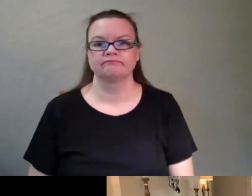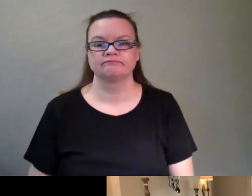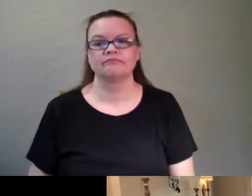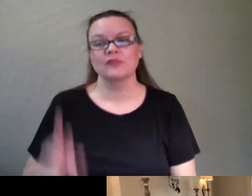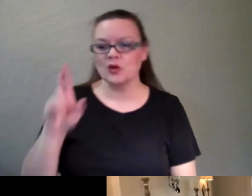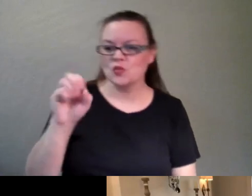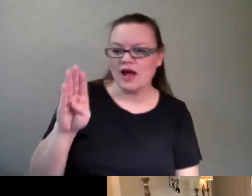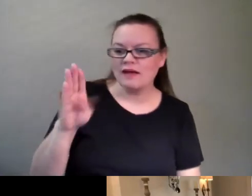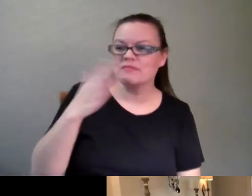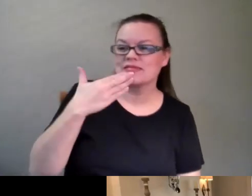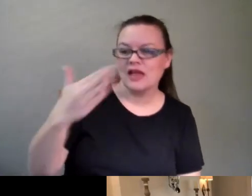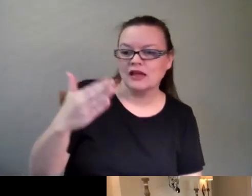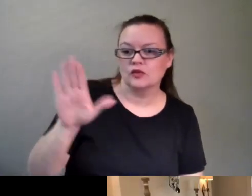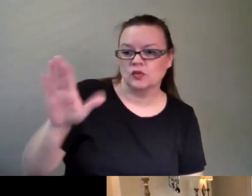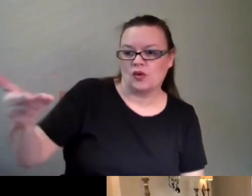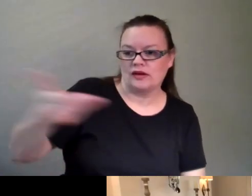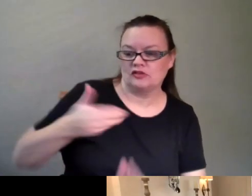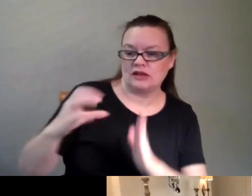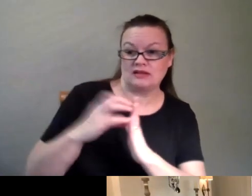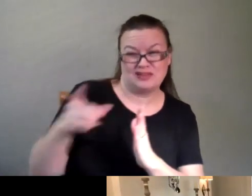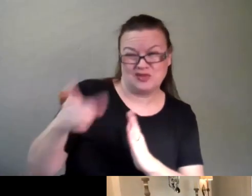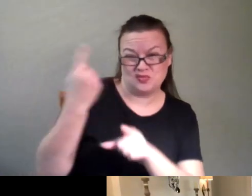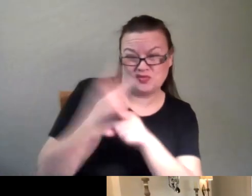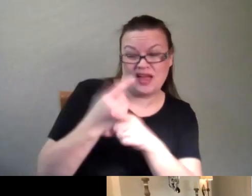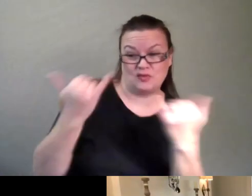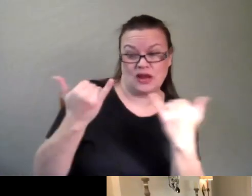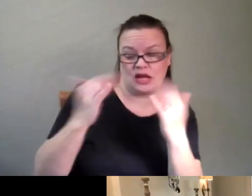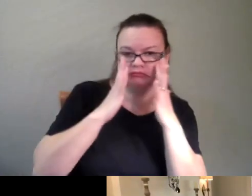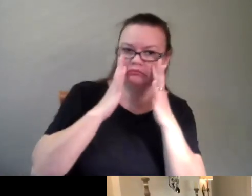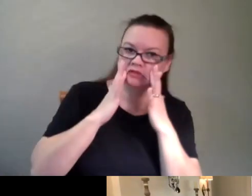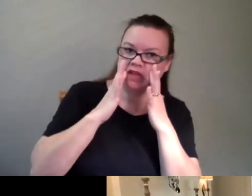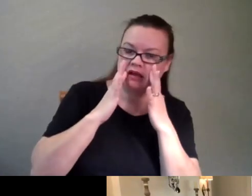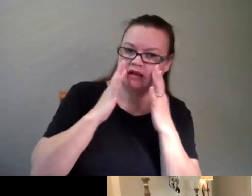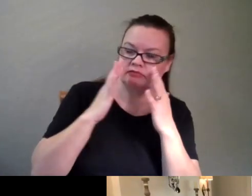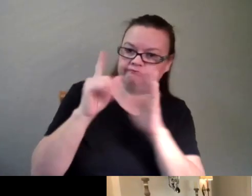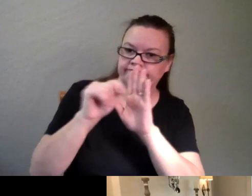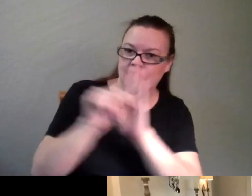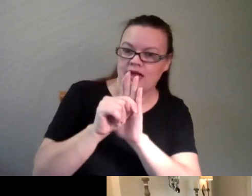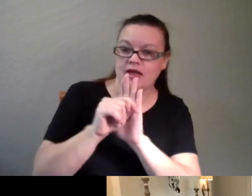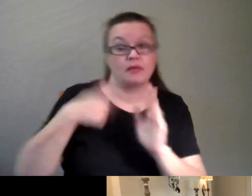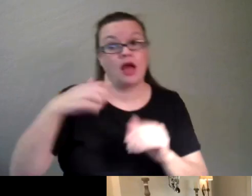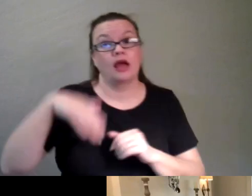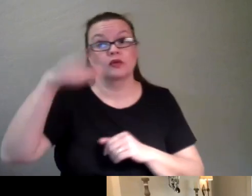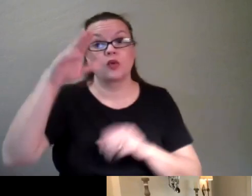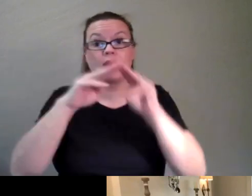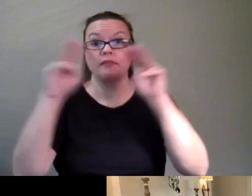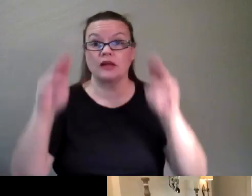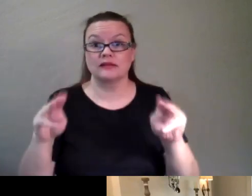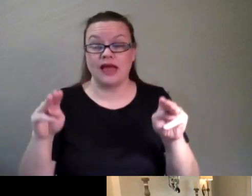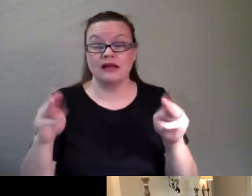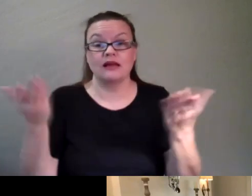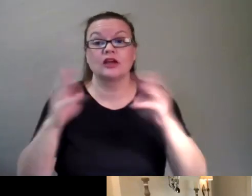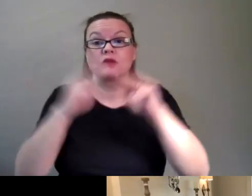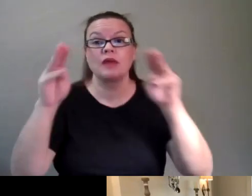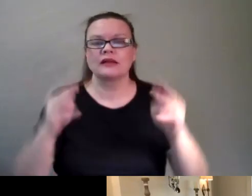that introduction, it's a very, very sobering time. And of course, growing up in Montana, under the, with all the missile silos, et cetera,